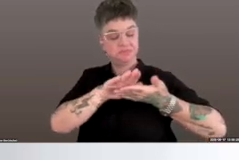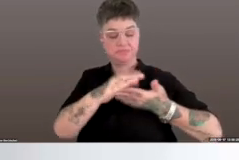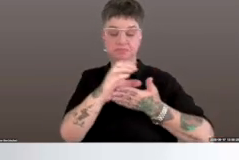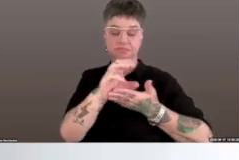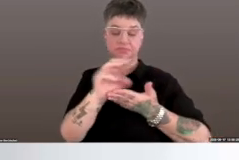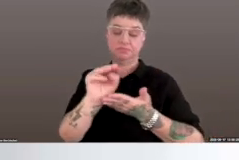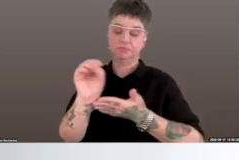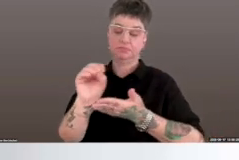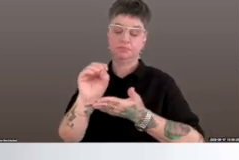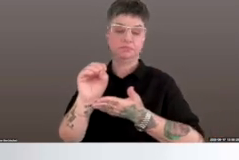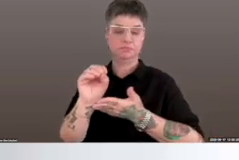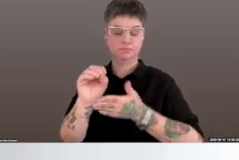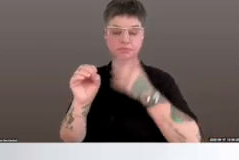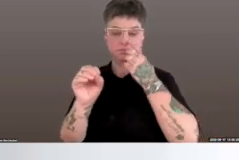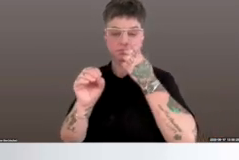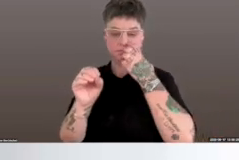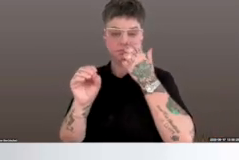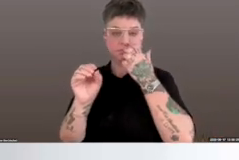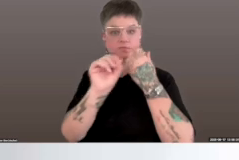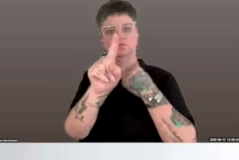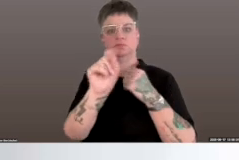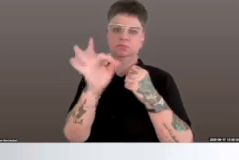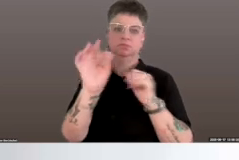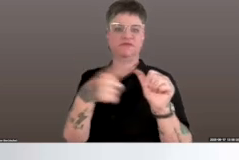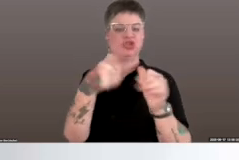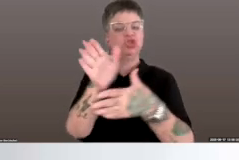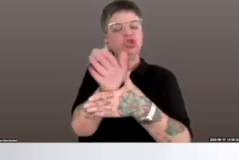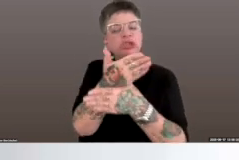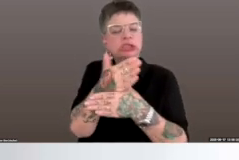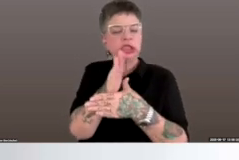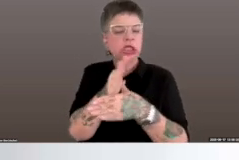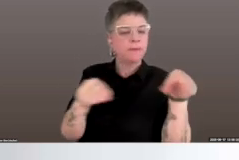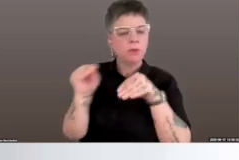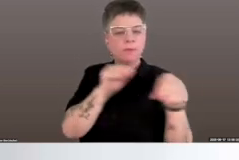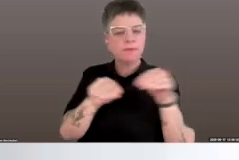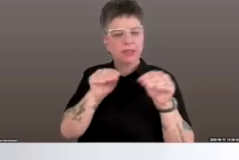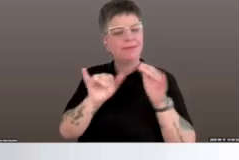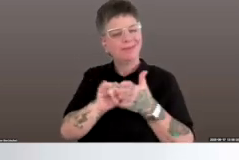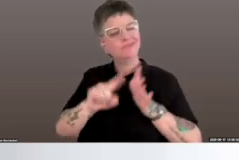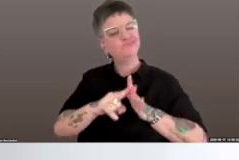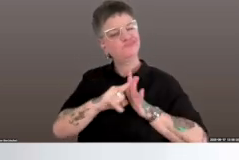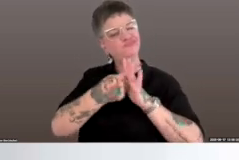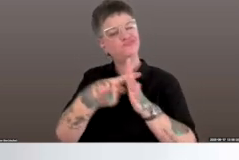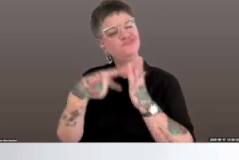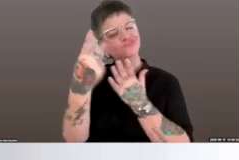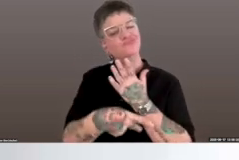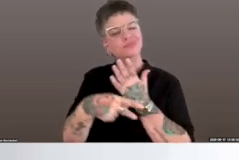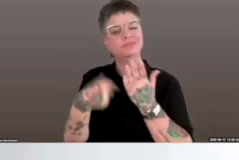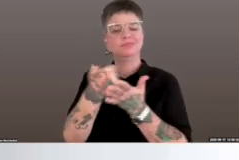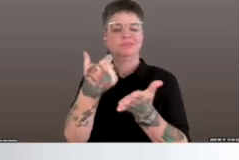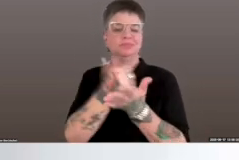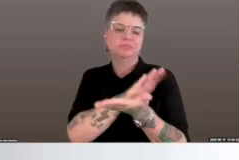the first 7 initial pilots that provided shared mobility services. The pilots have helped CARB gain valuable insights into the clean